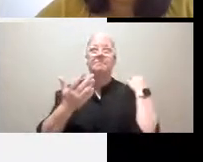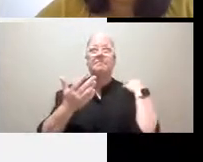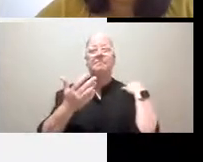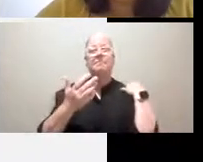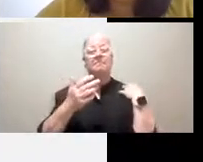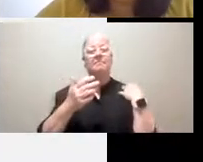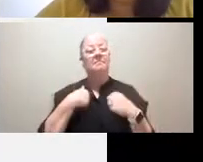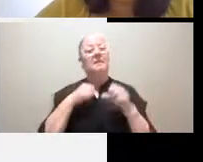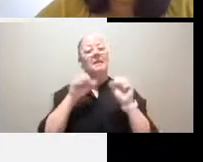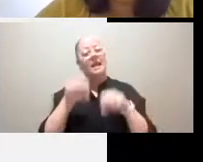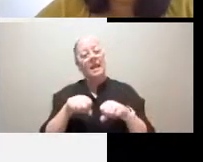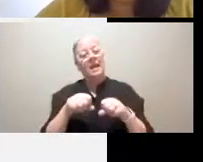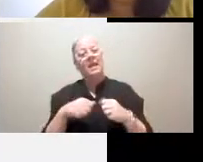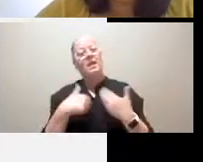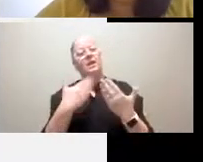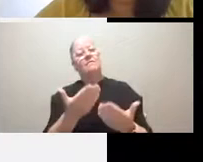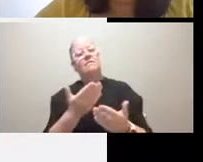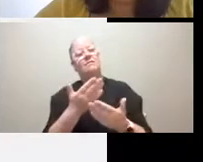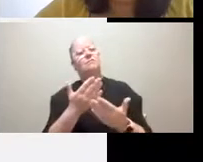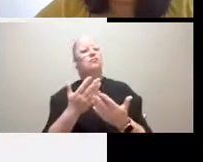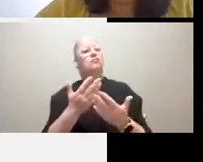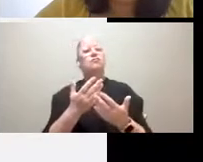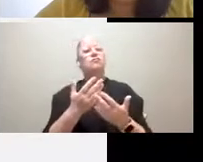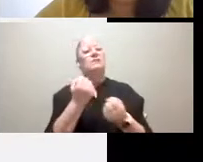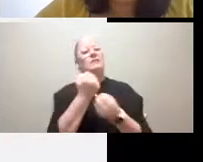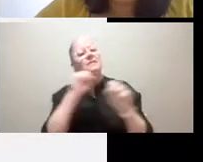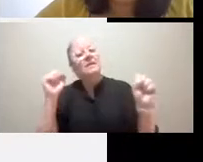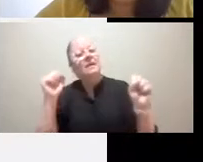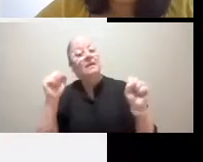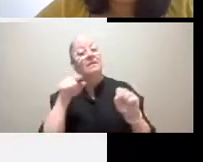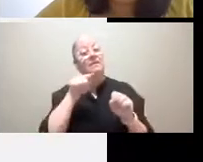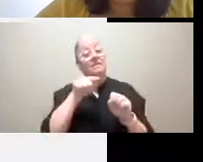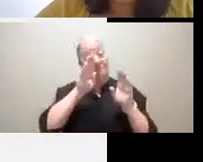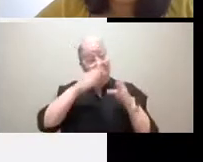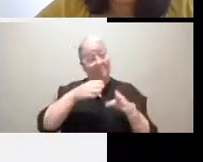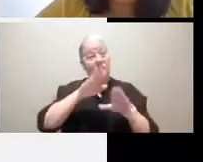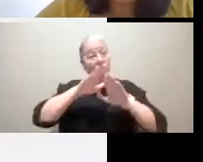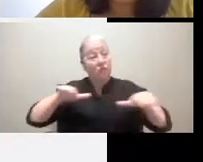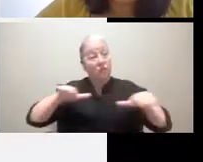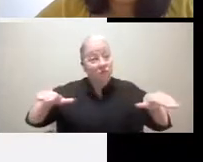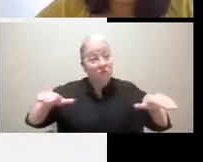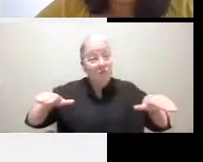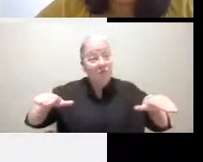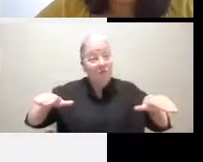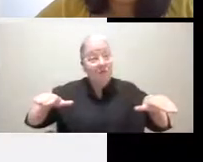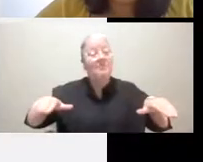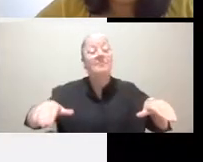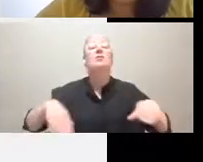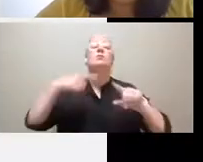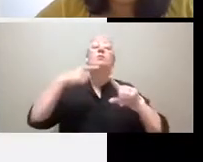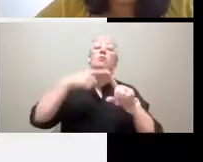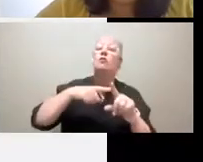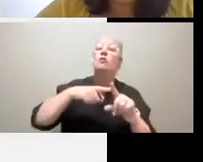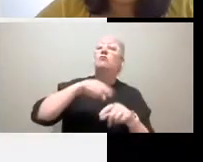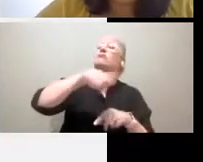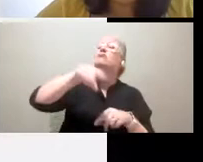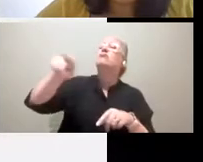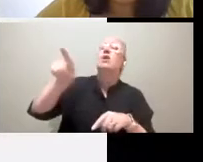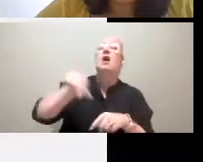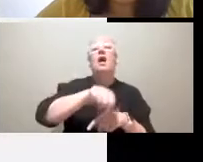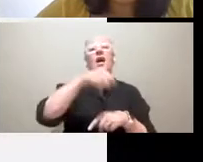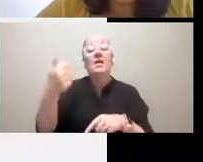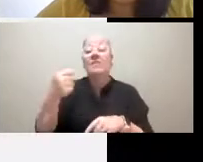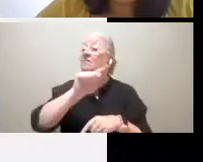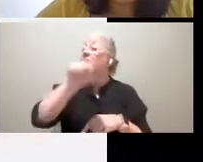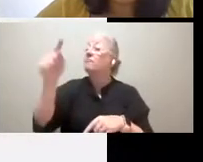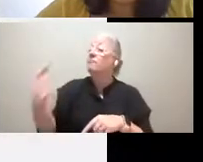provide protection, particularly to children and vulnerable adults, and include staff and other beneficiaries that we are working with, so that they